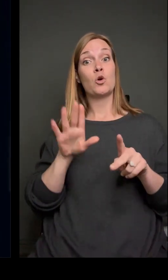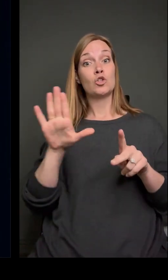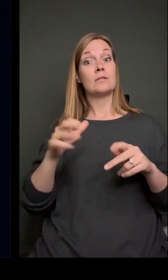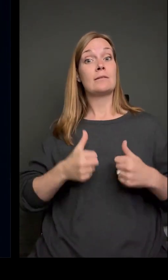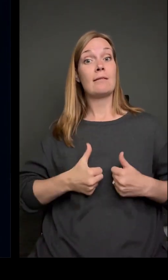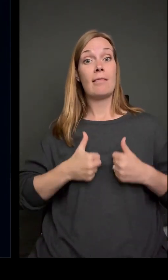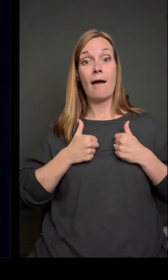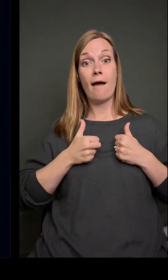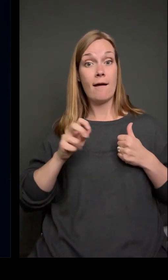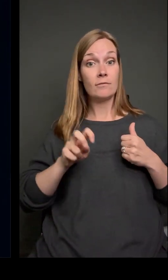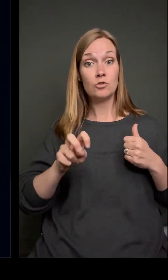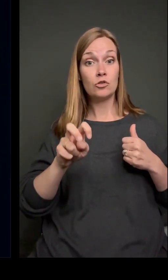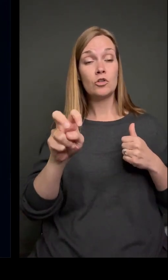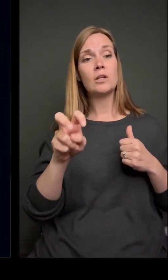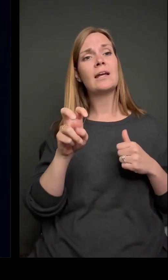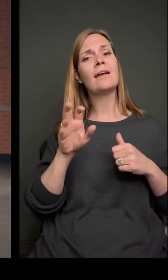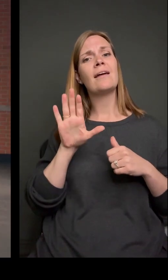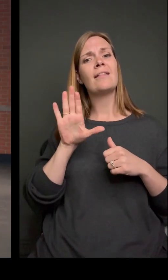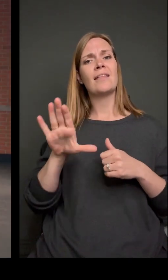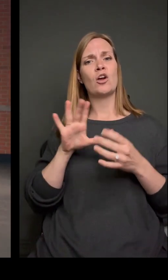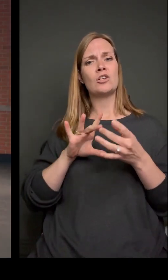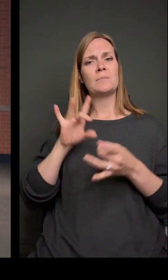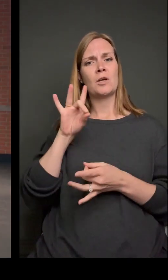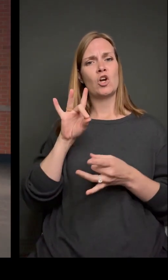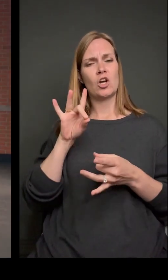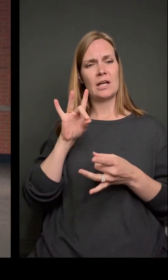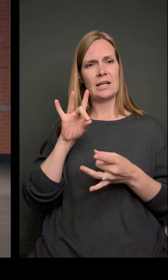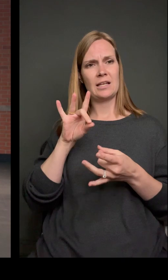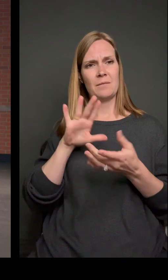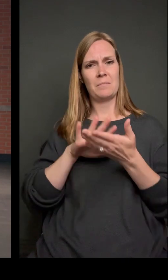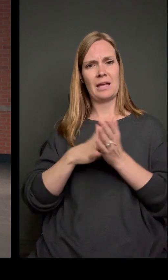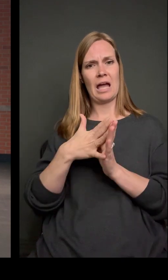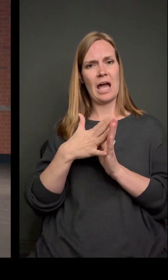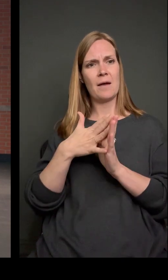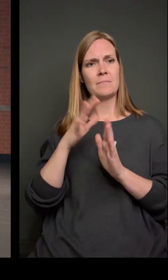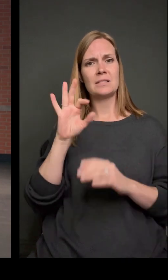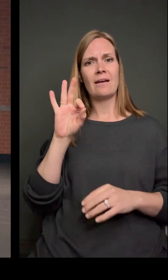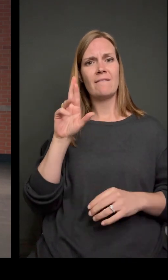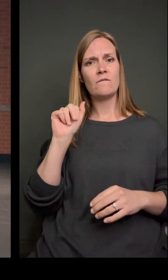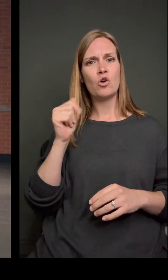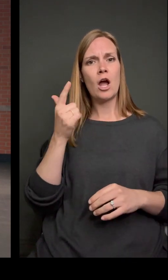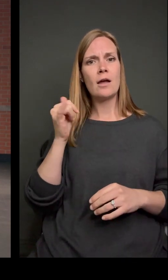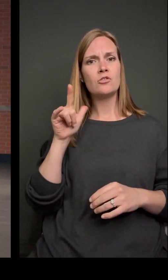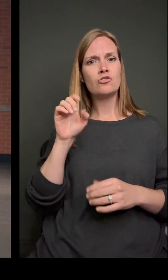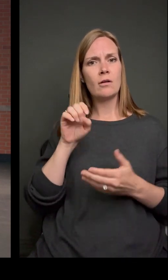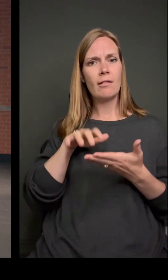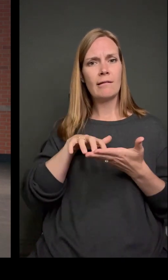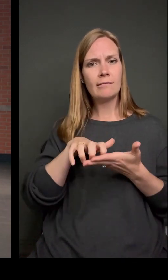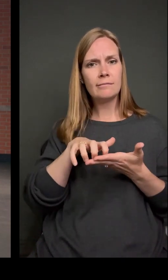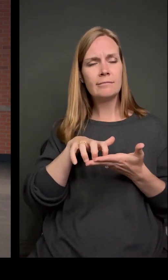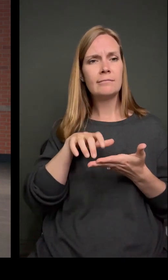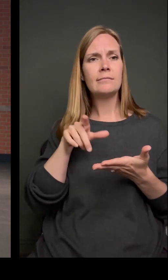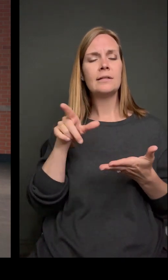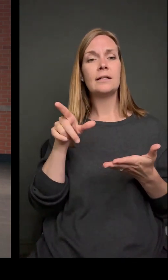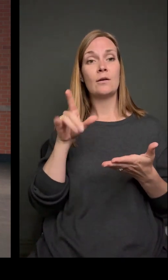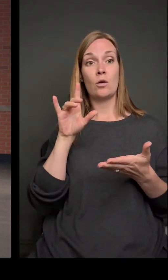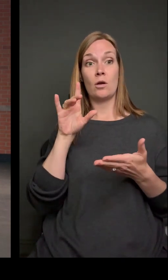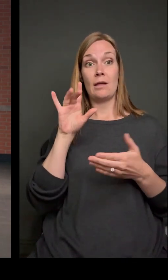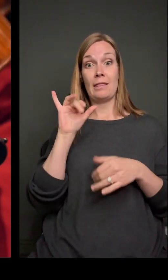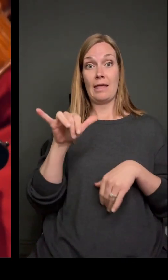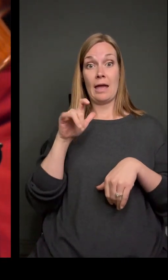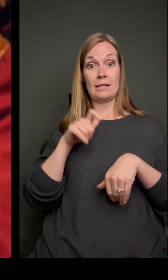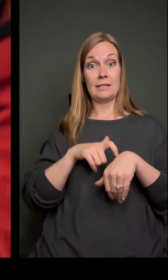spirit becomes as fragile as a piece of thread. When that moment arrives, the